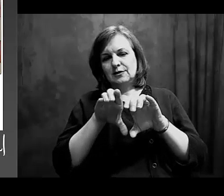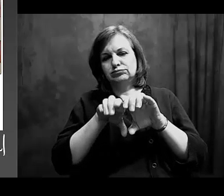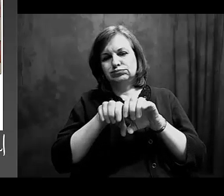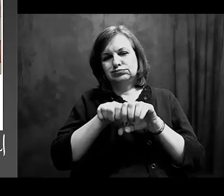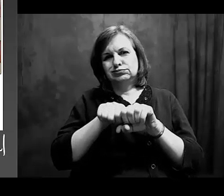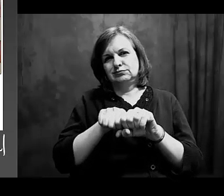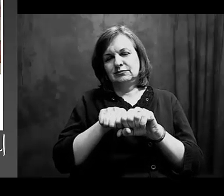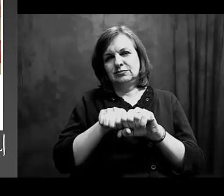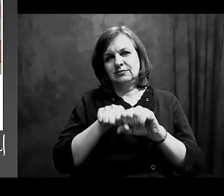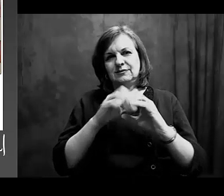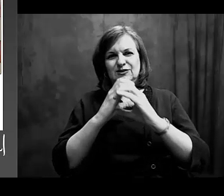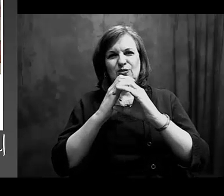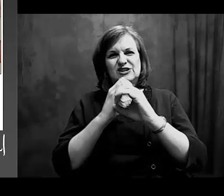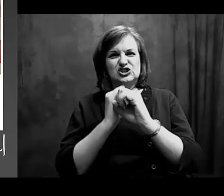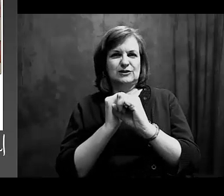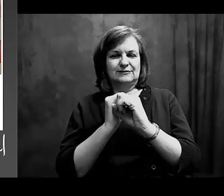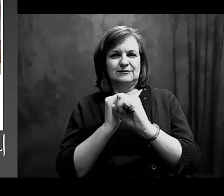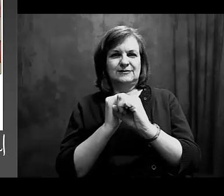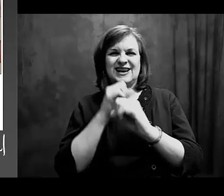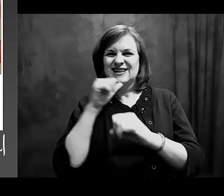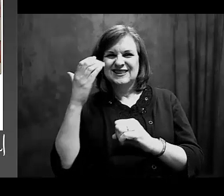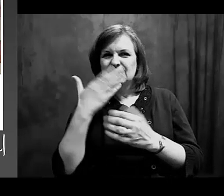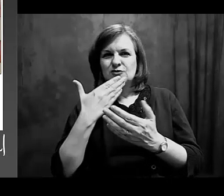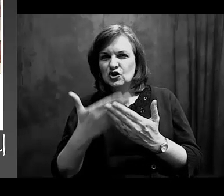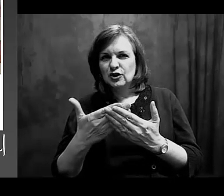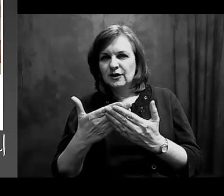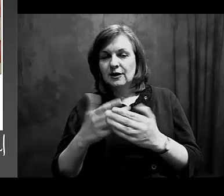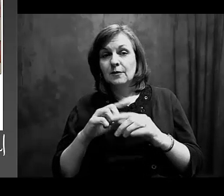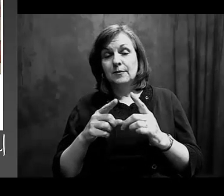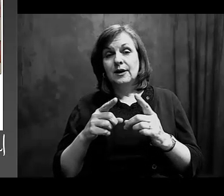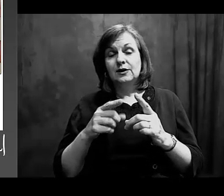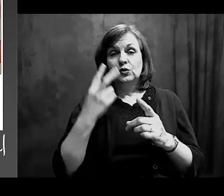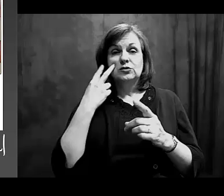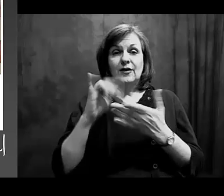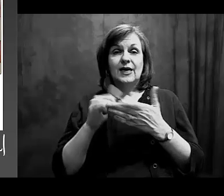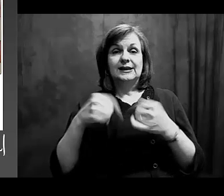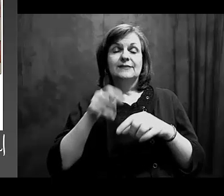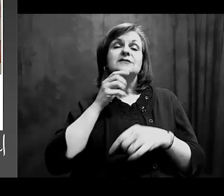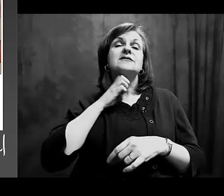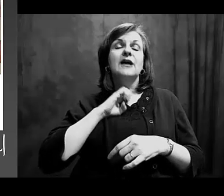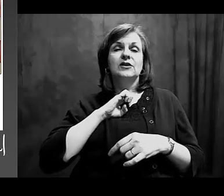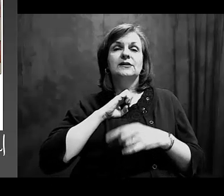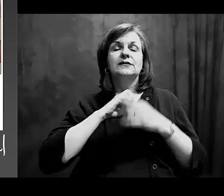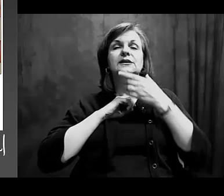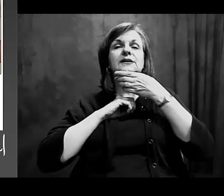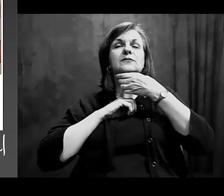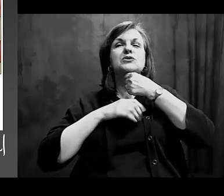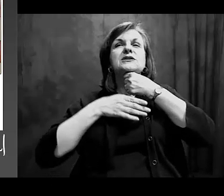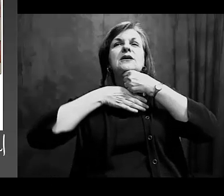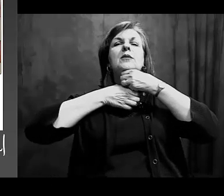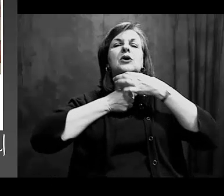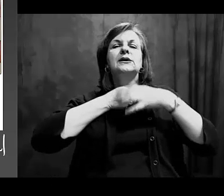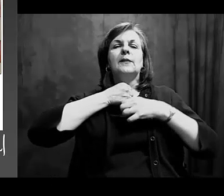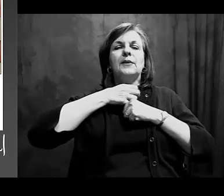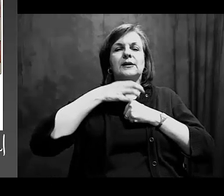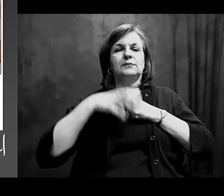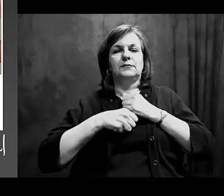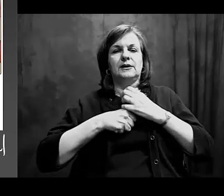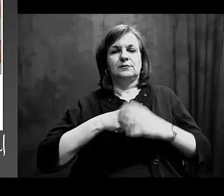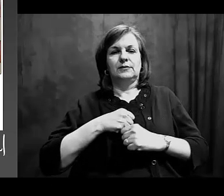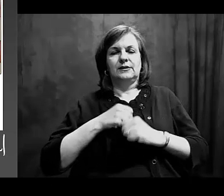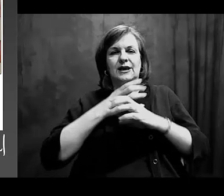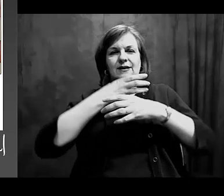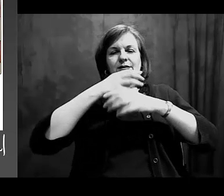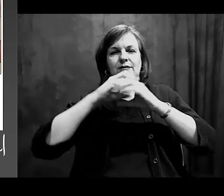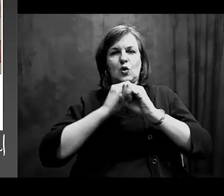and so on. Those muscle layers that I was mentioning to you are over here on the left. You notice the lines on this muscle